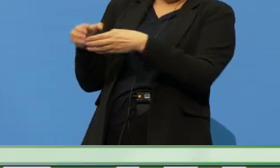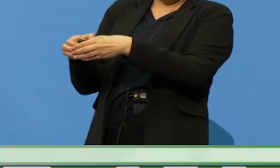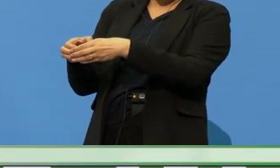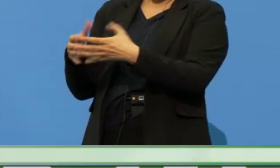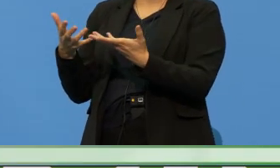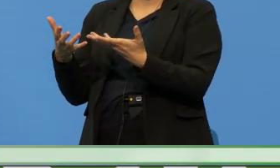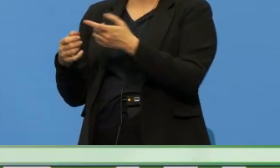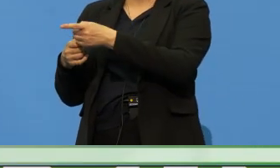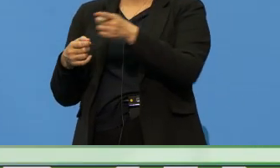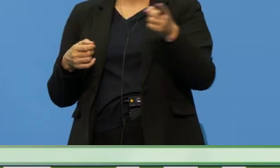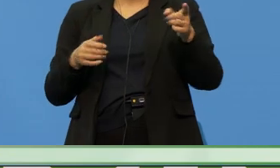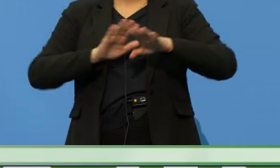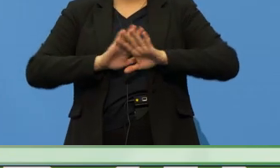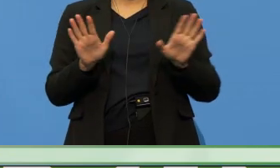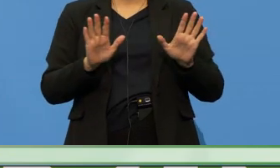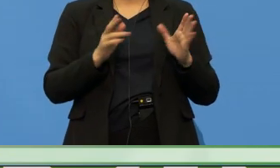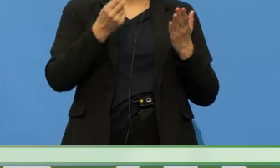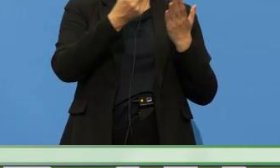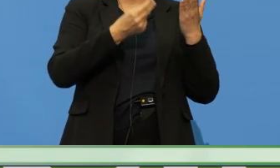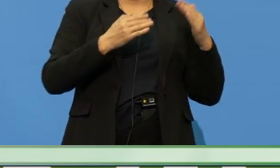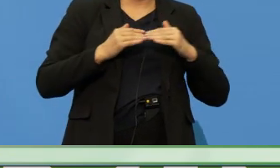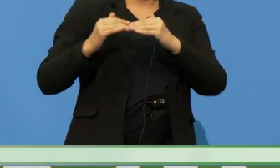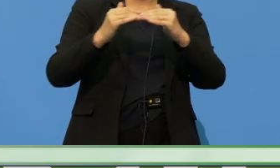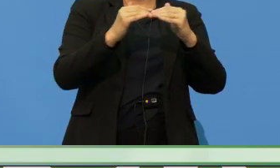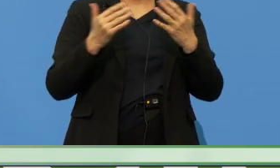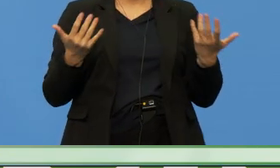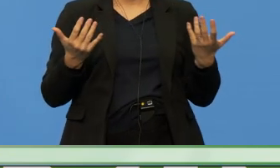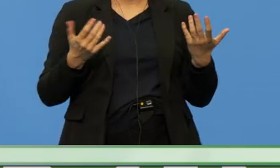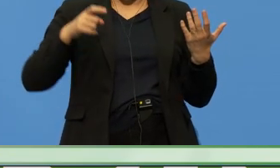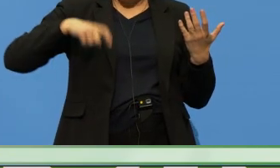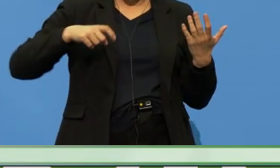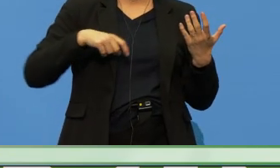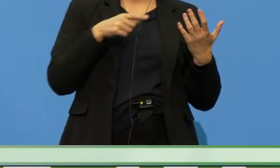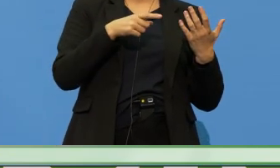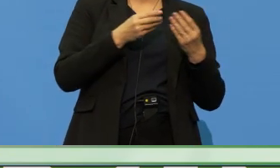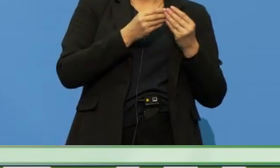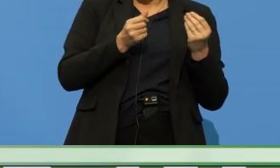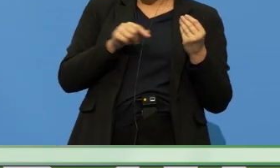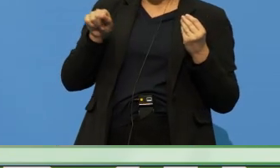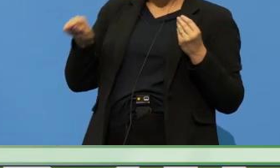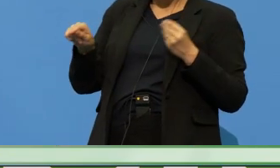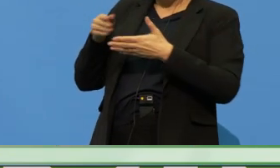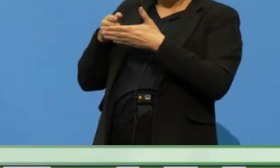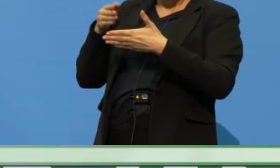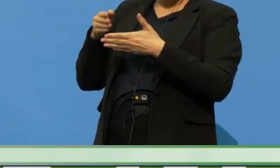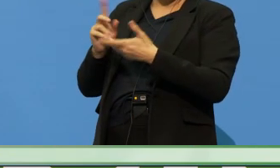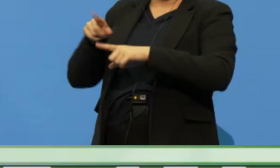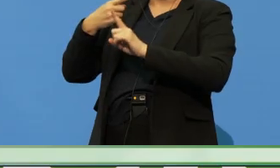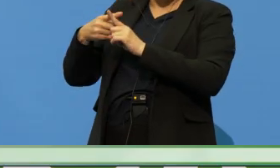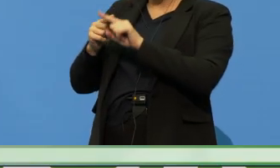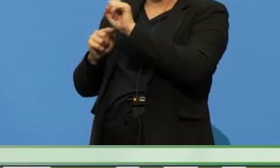solutions in order to accommodate for the reality and diversity of user needs. Another example that I'm showing